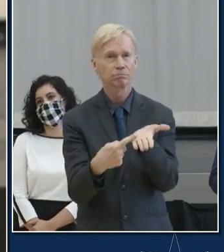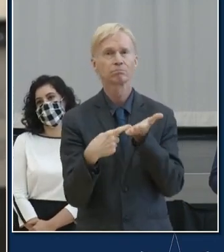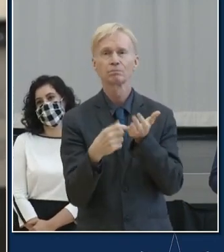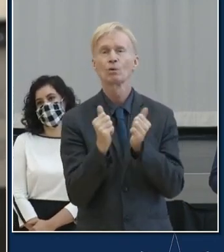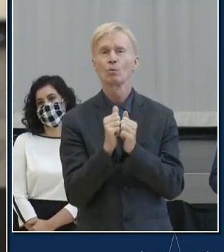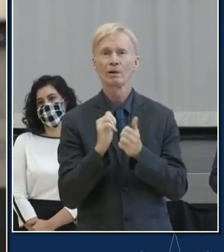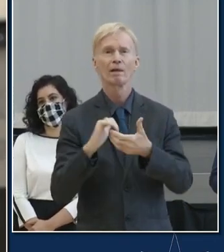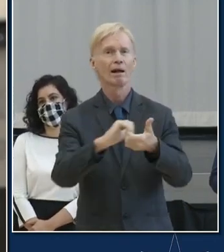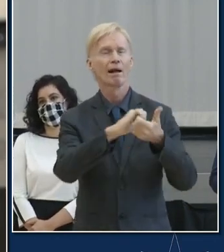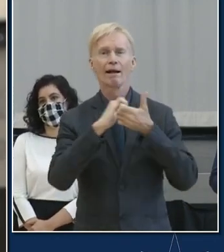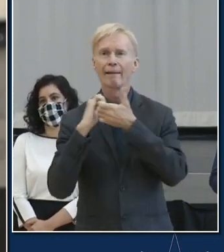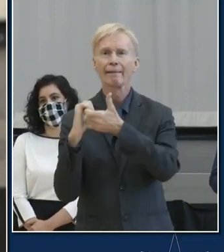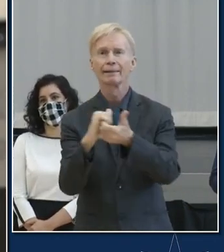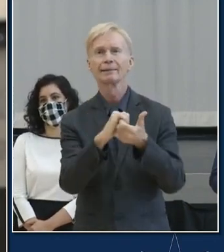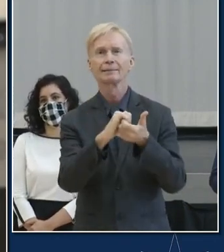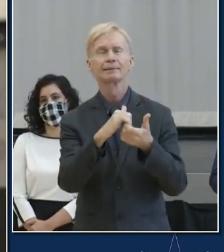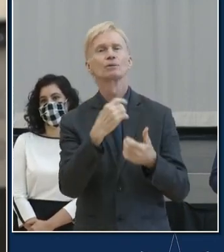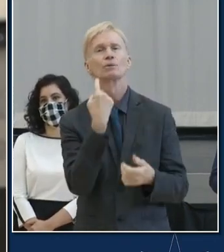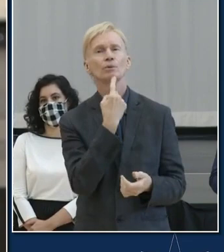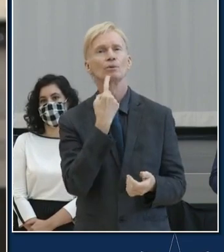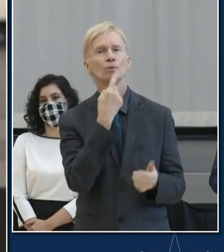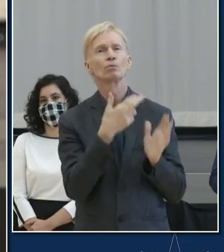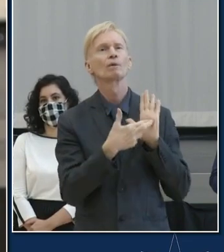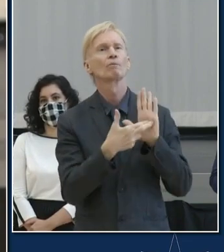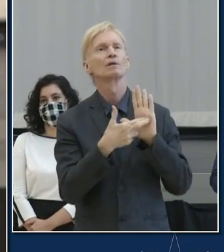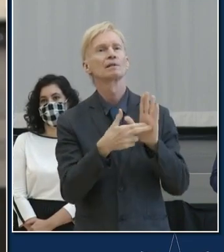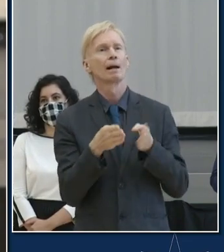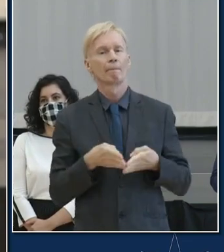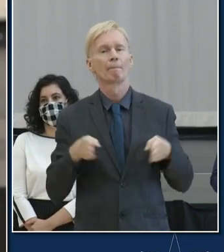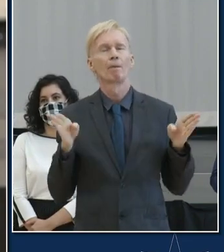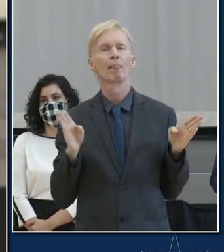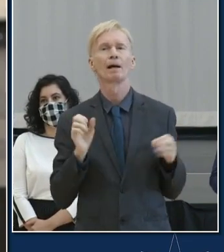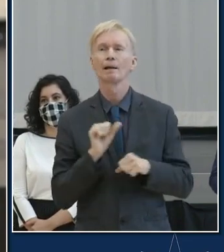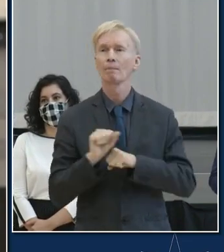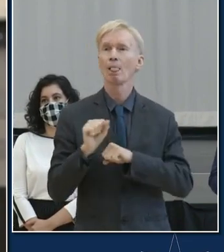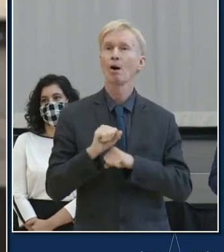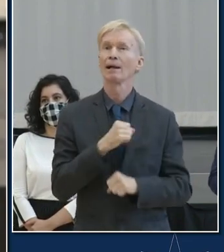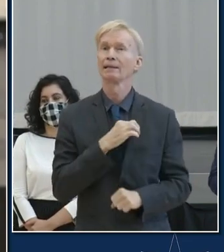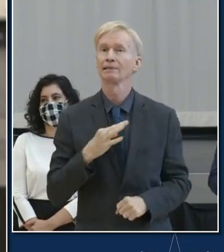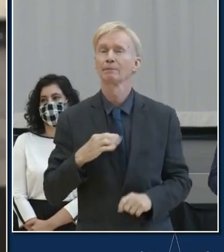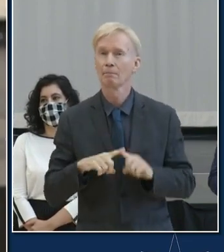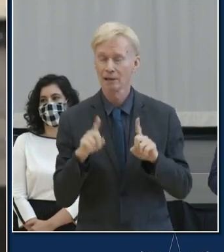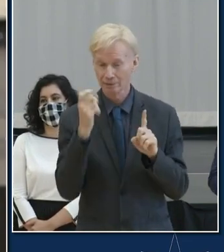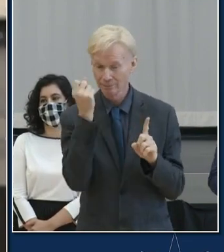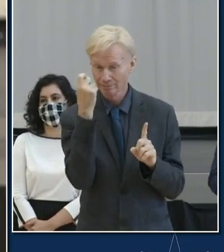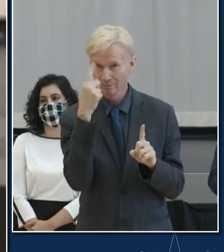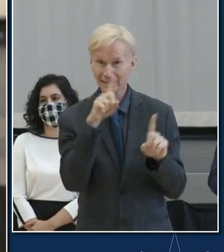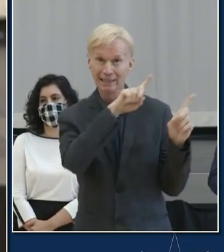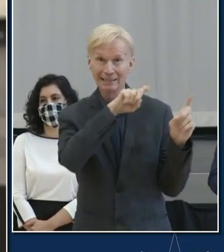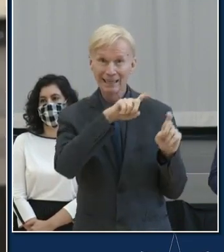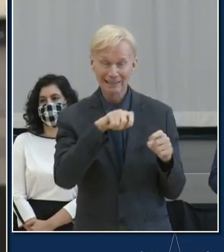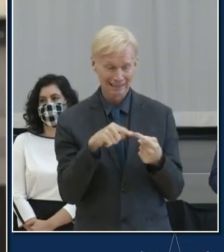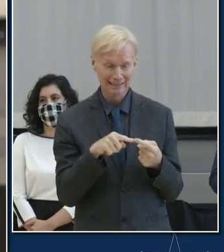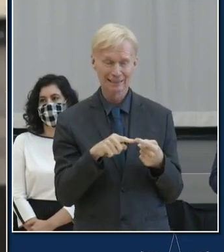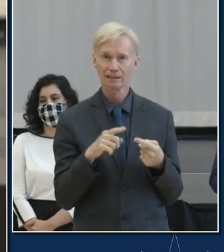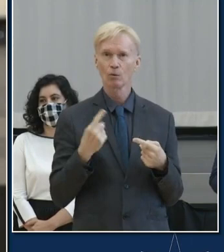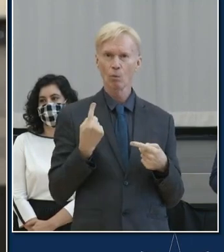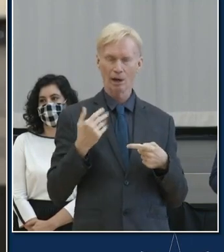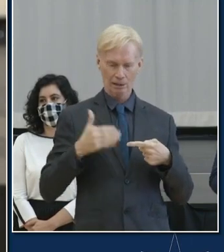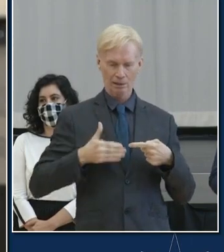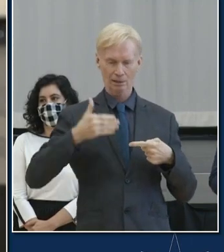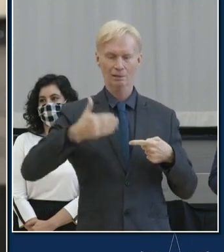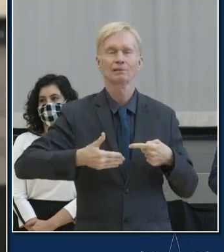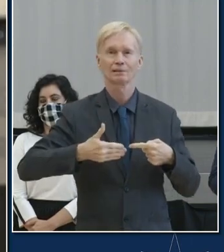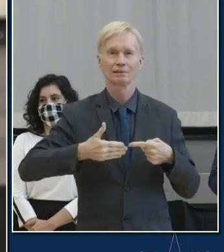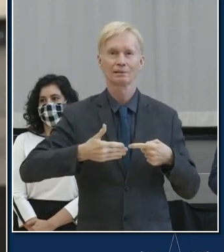our colleagues that represent the public employees. But to be clear, testing is a point-in-time